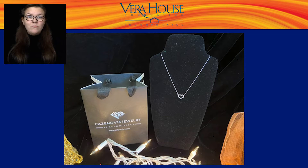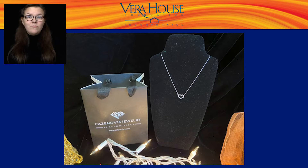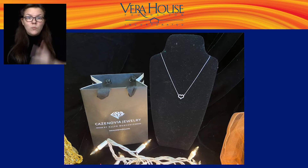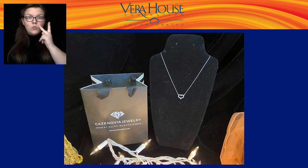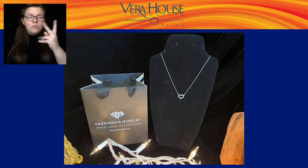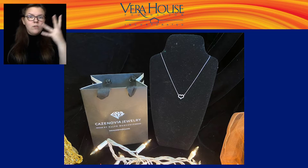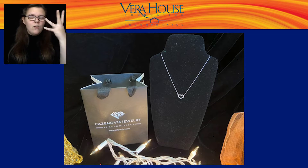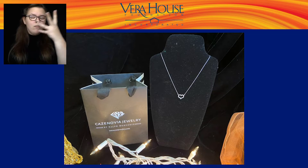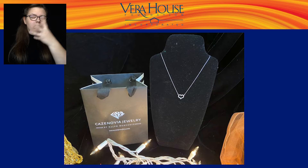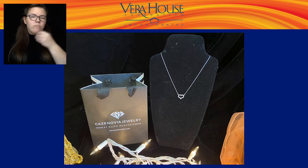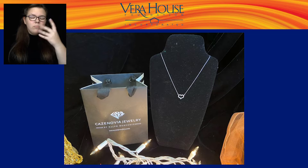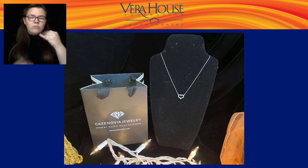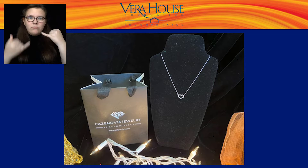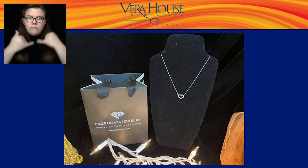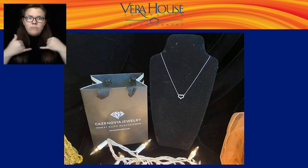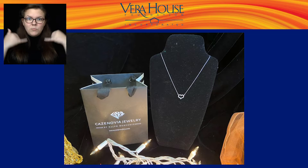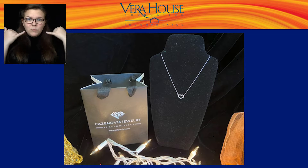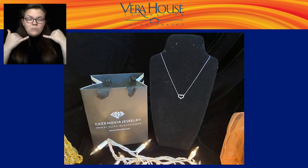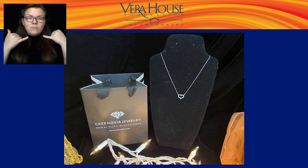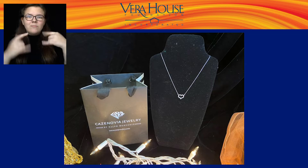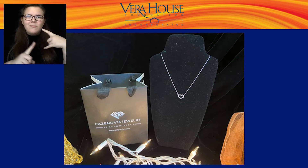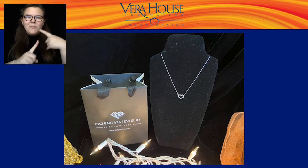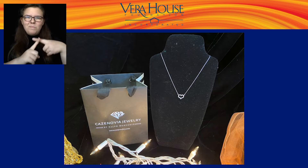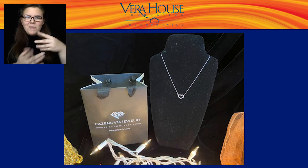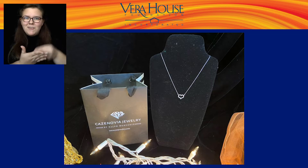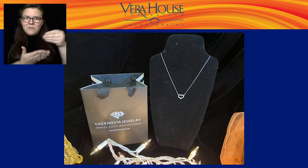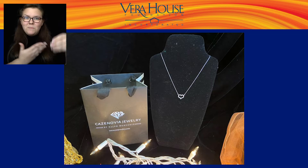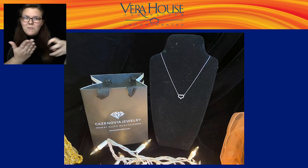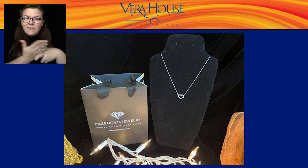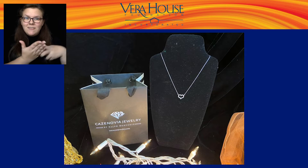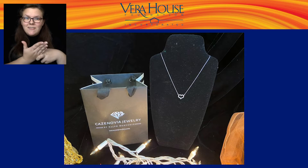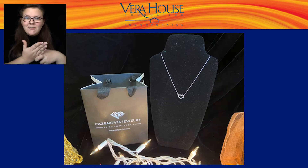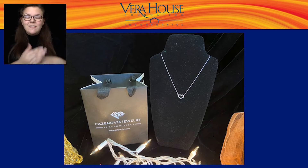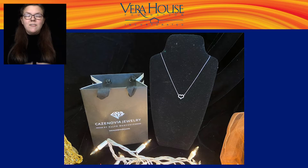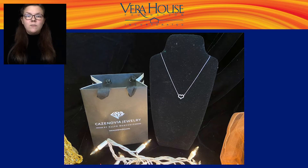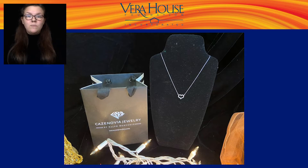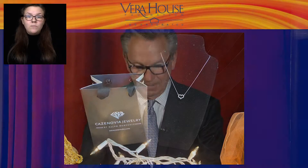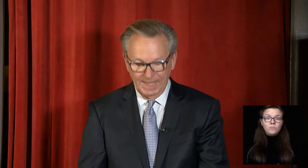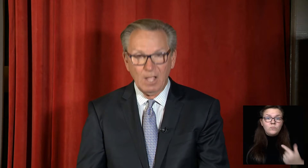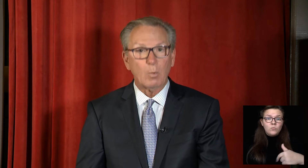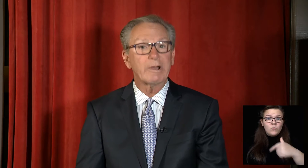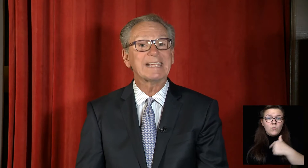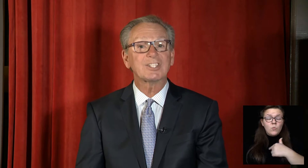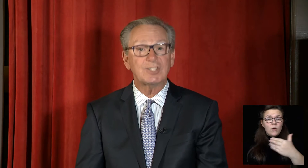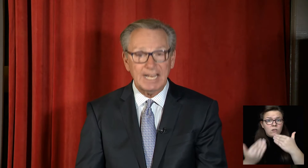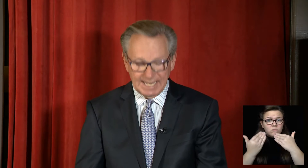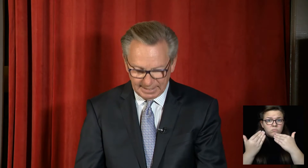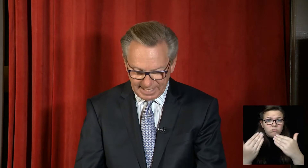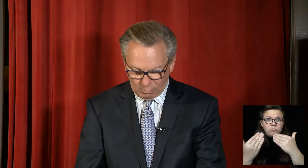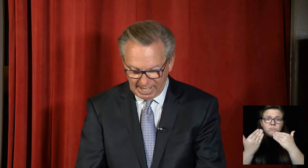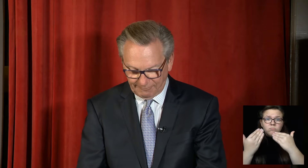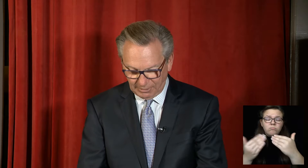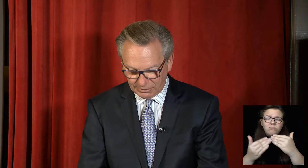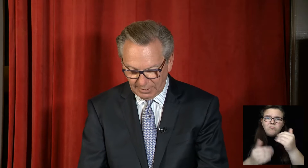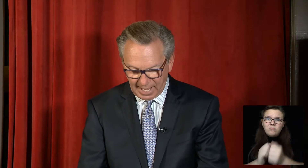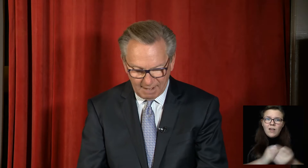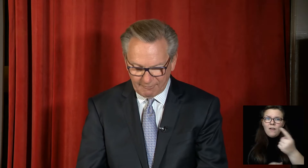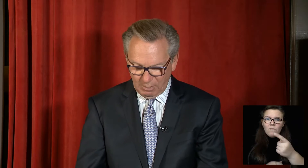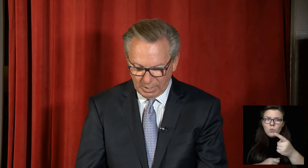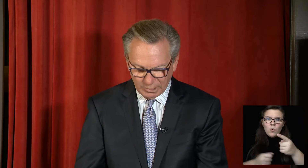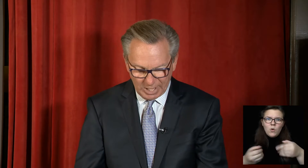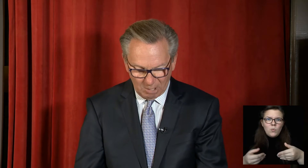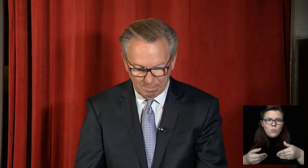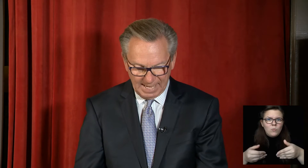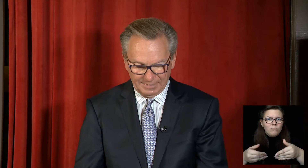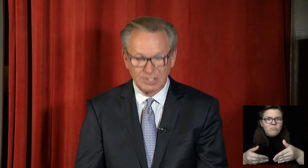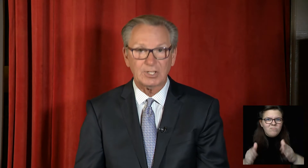below to view this gorgeous piece of jewelry and get your raffle tickets. We're exceedingly grateful to